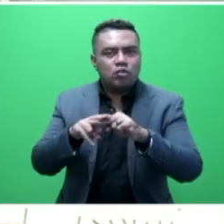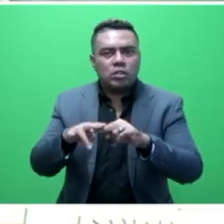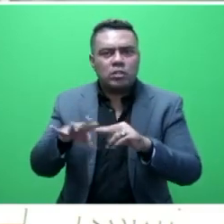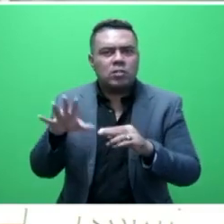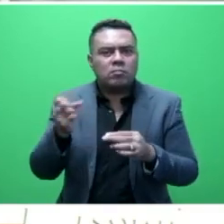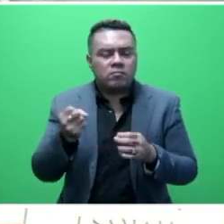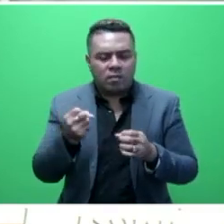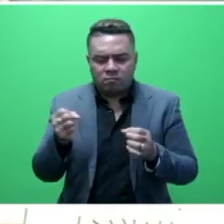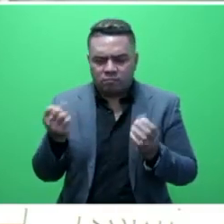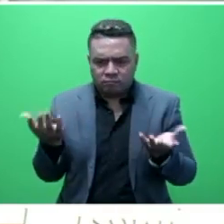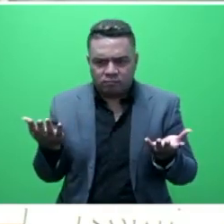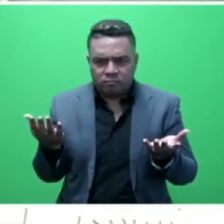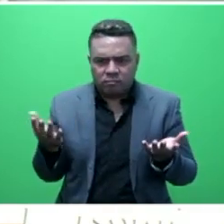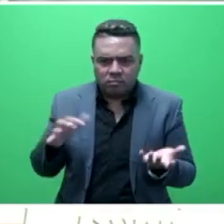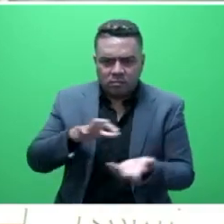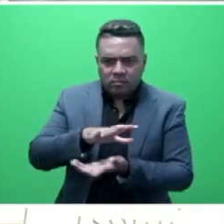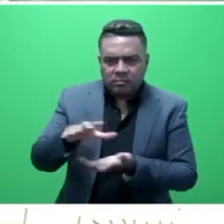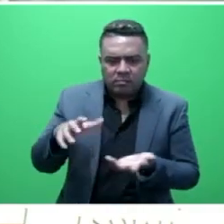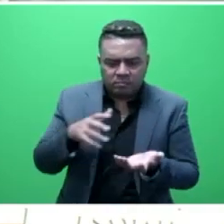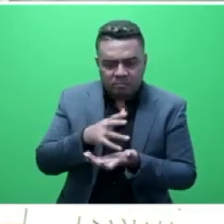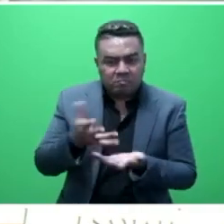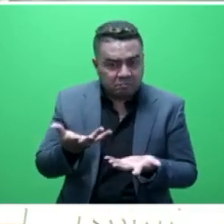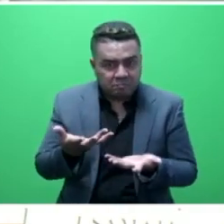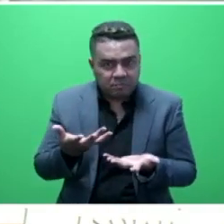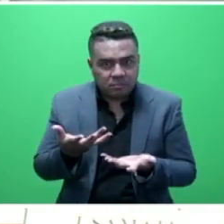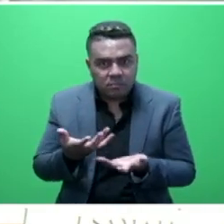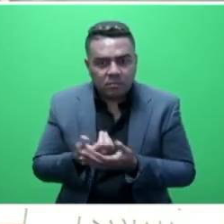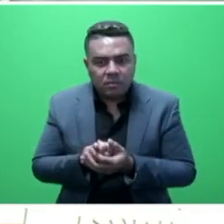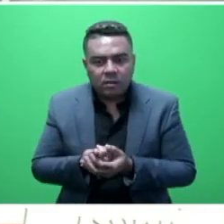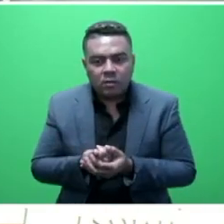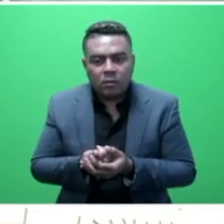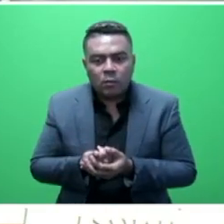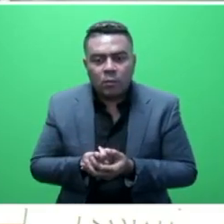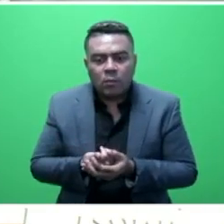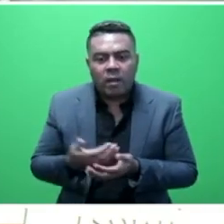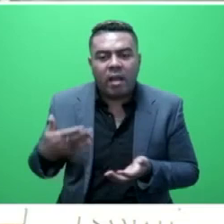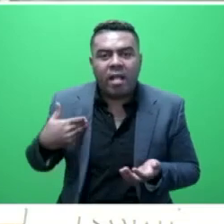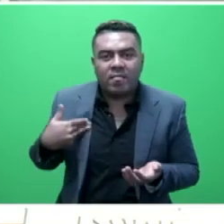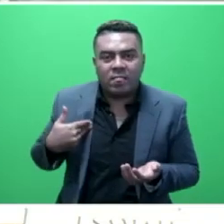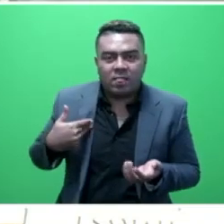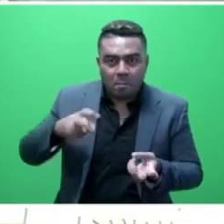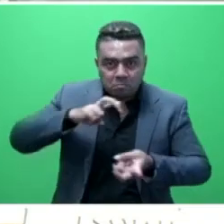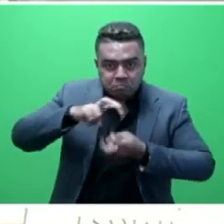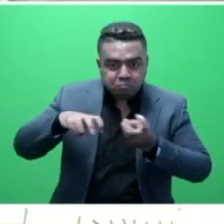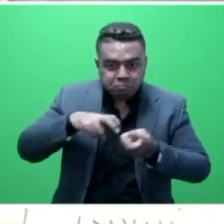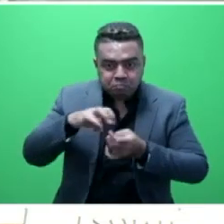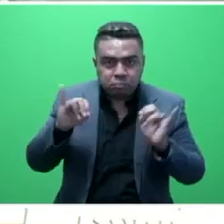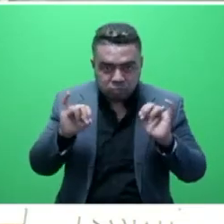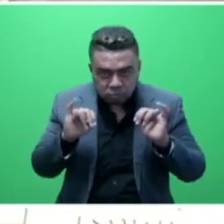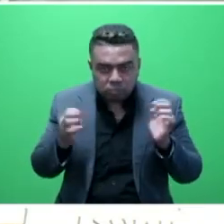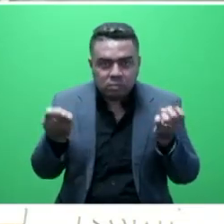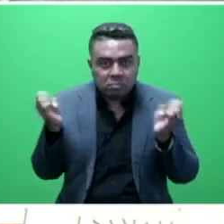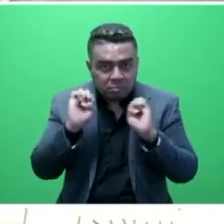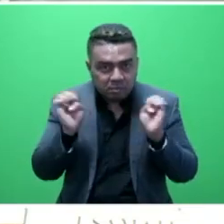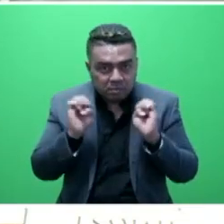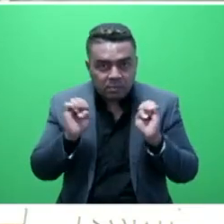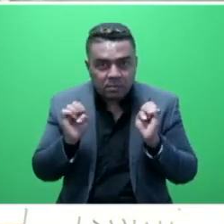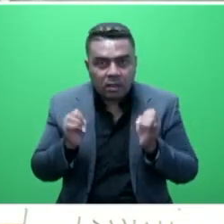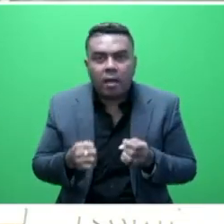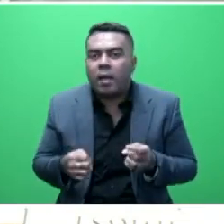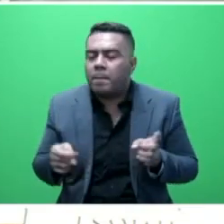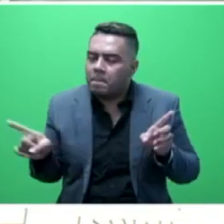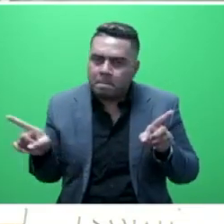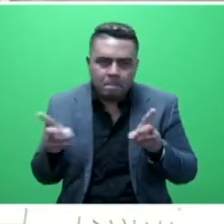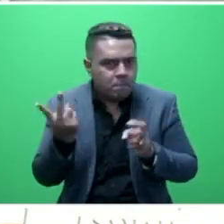storm. A health crisis that has birthed an economic catastrophe, both of which arrive on the heels of a climate